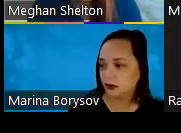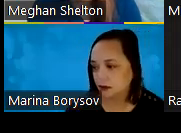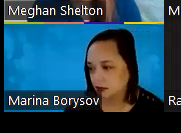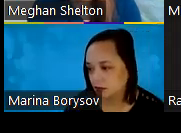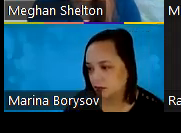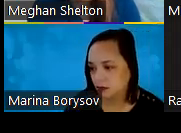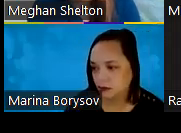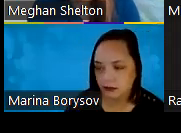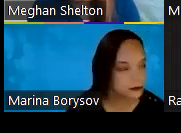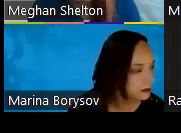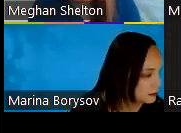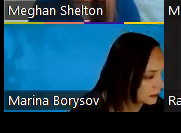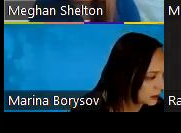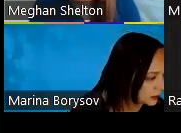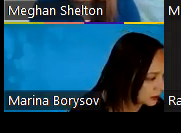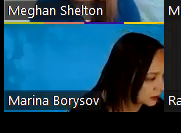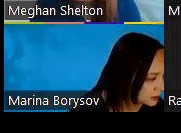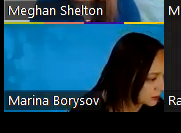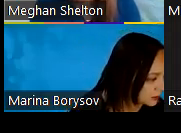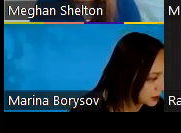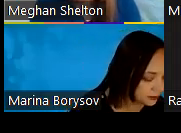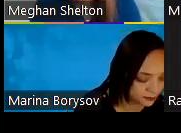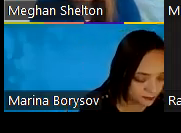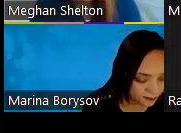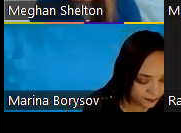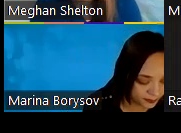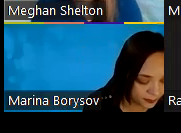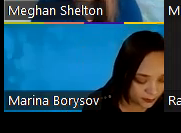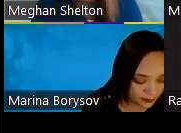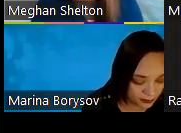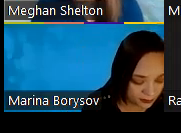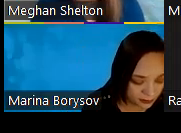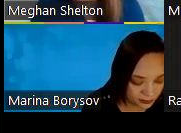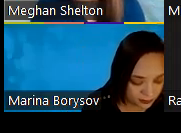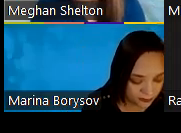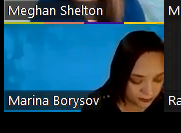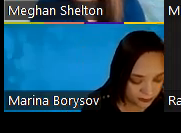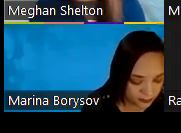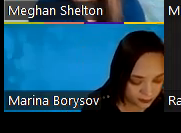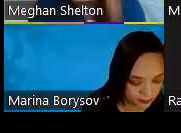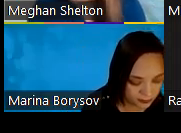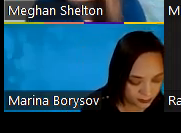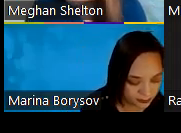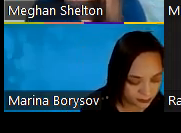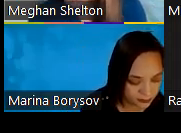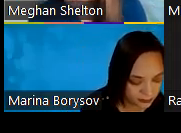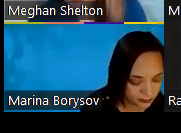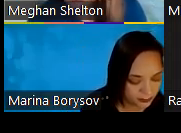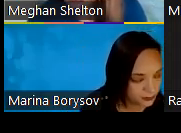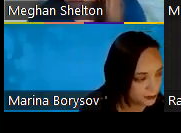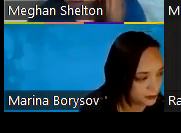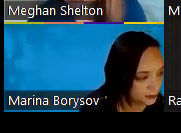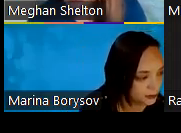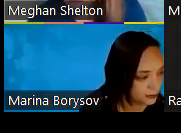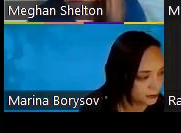Now business. Group agreements. KKTV 11 News, your breaking weather leader. So I wanted to give a